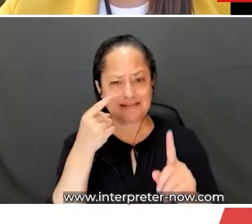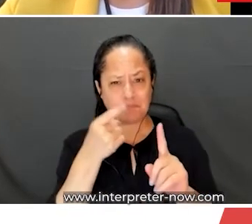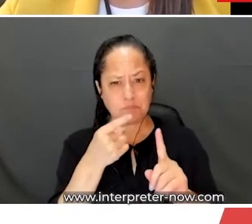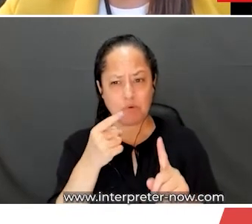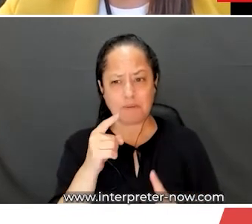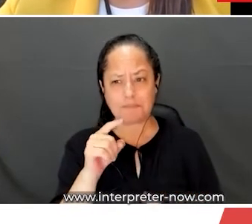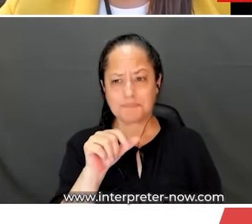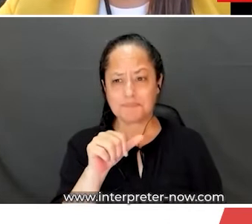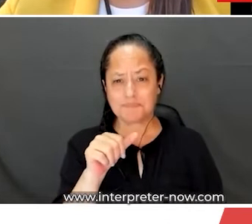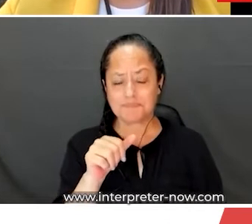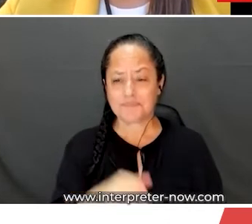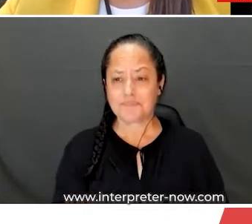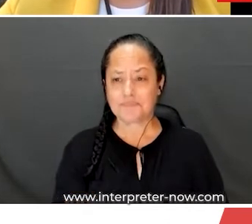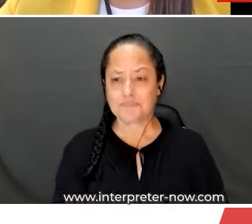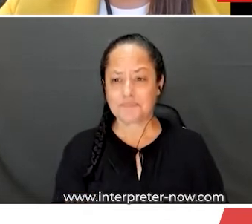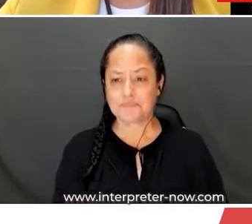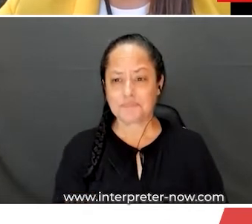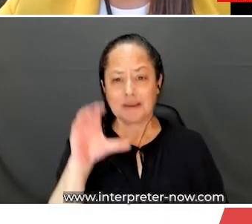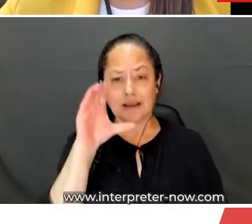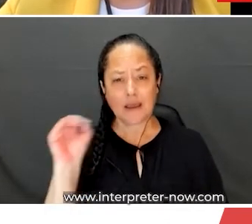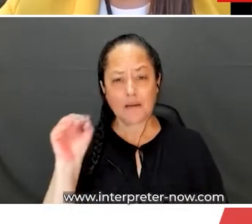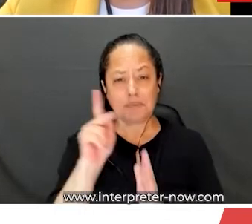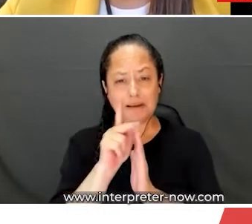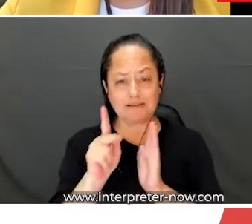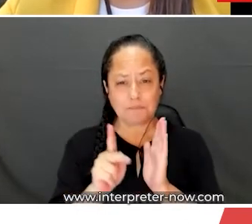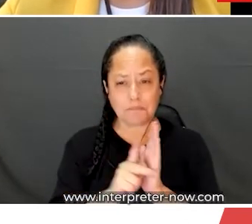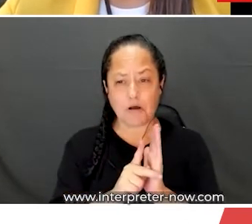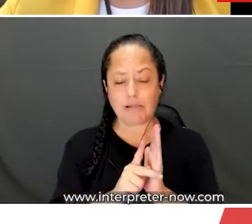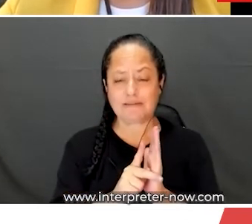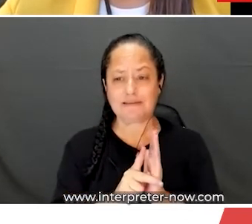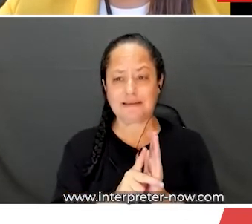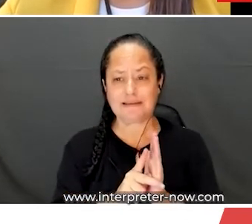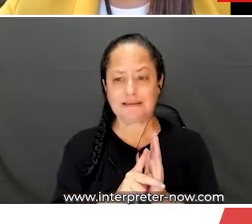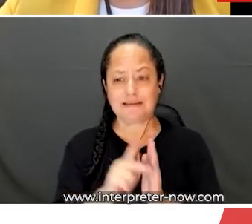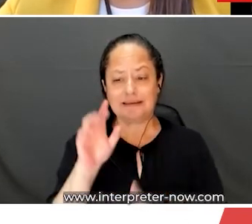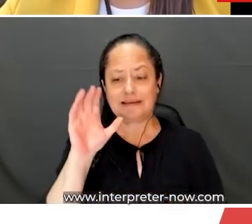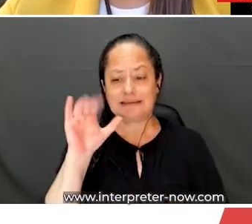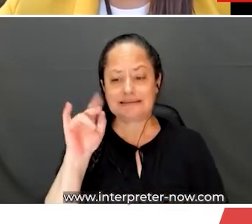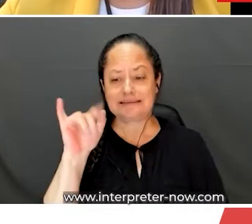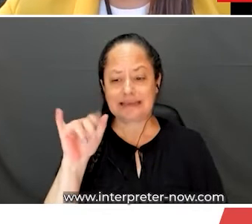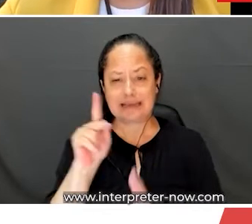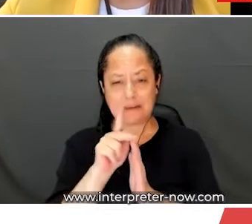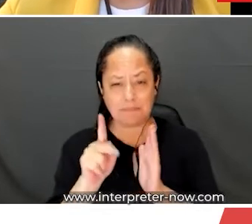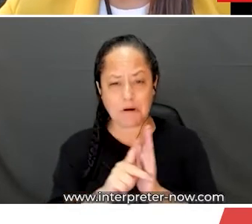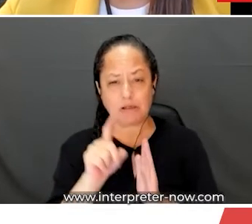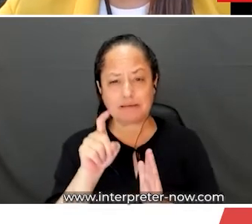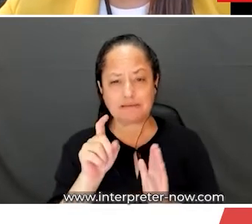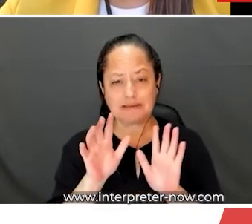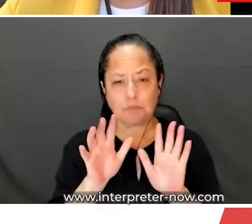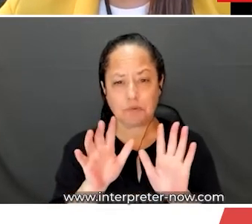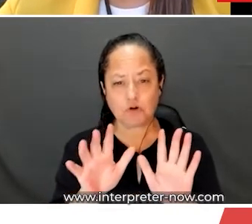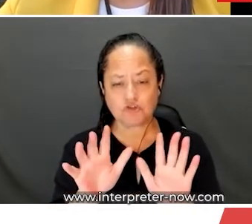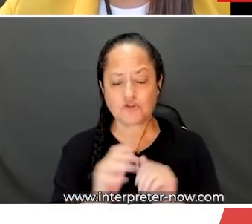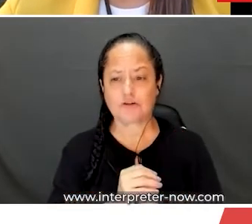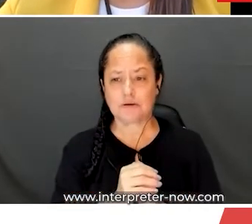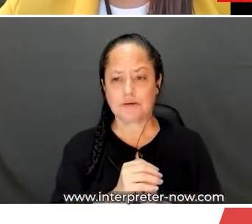Another thing is that company policies and also city policies, we need to push. And